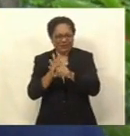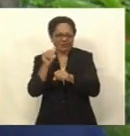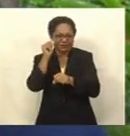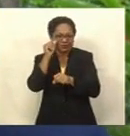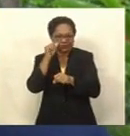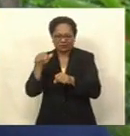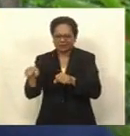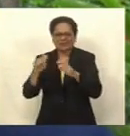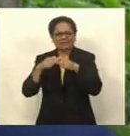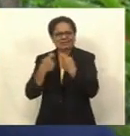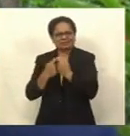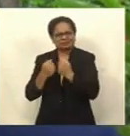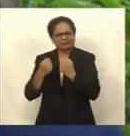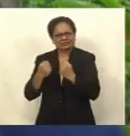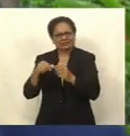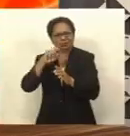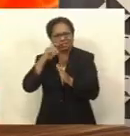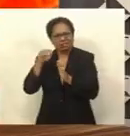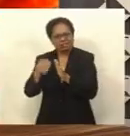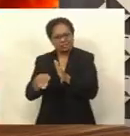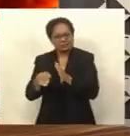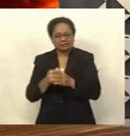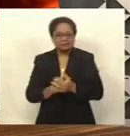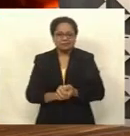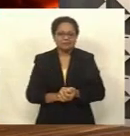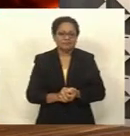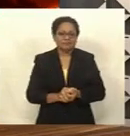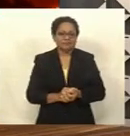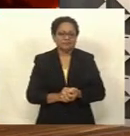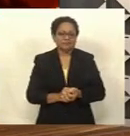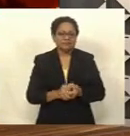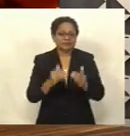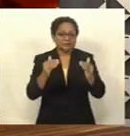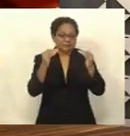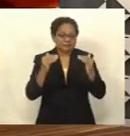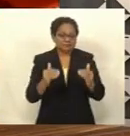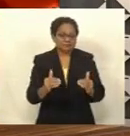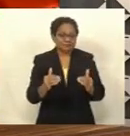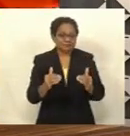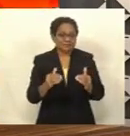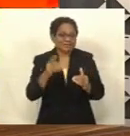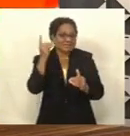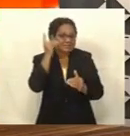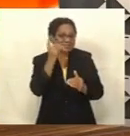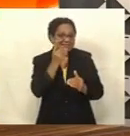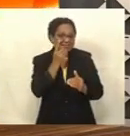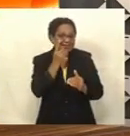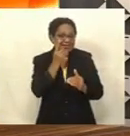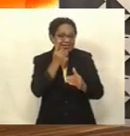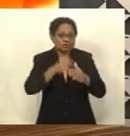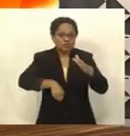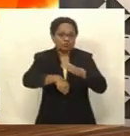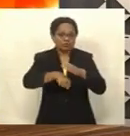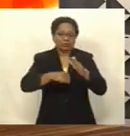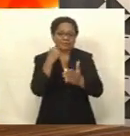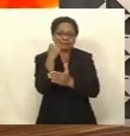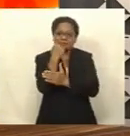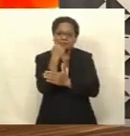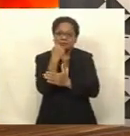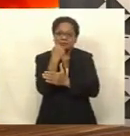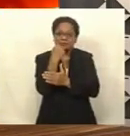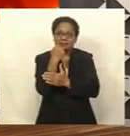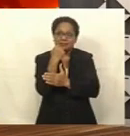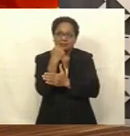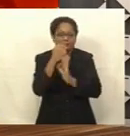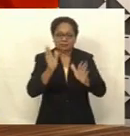an issue, but we will have to work something out. There is a possibility the Digicel Fiji Fest will be held in November, similar to